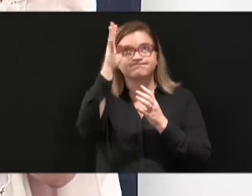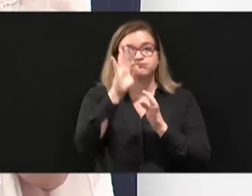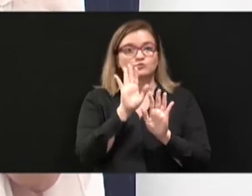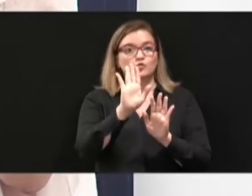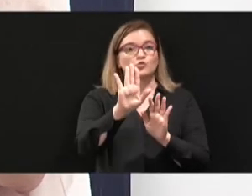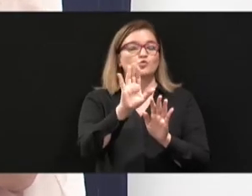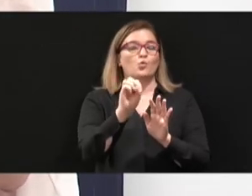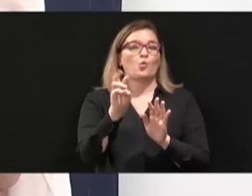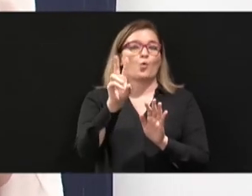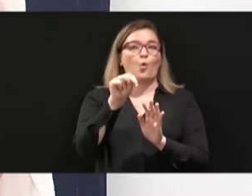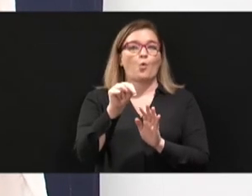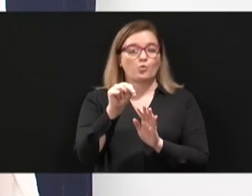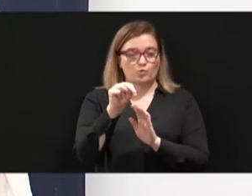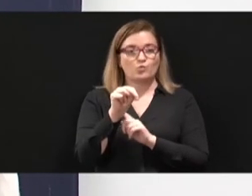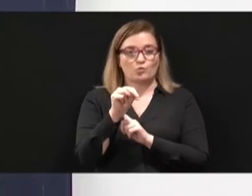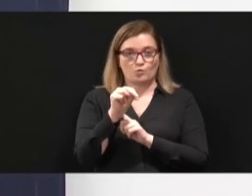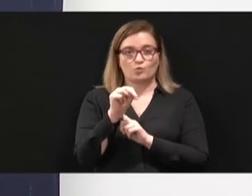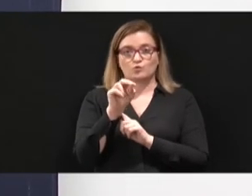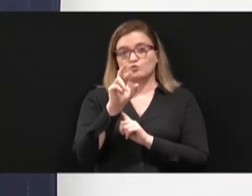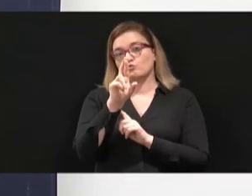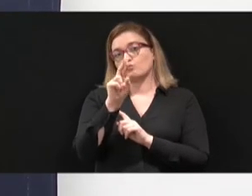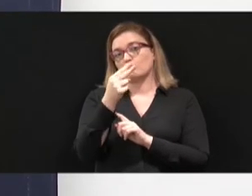brain, that's fine as well.